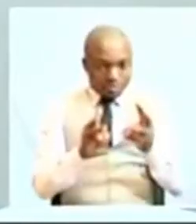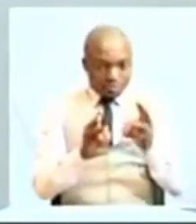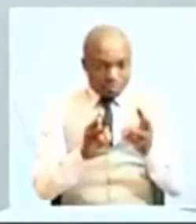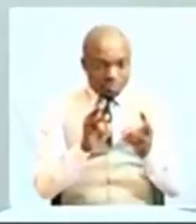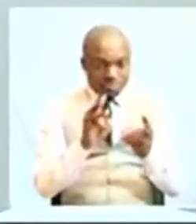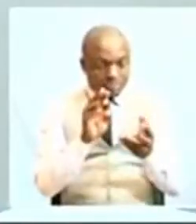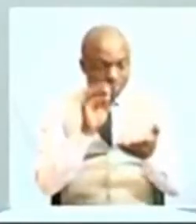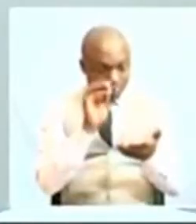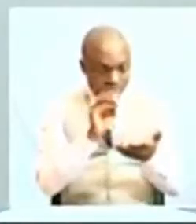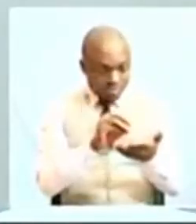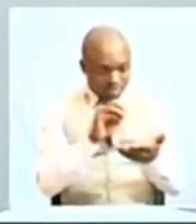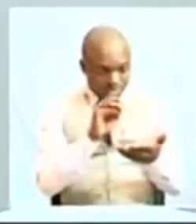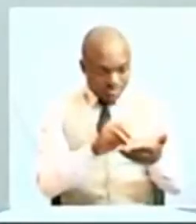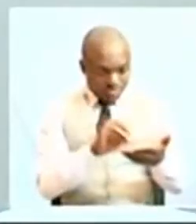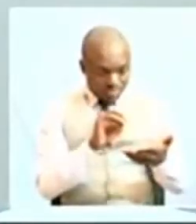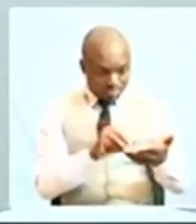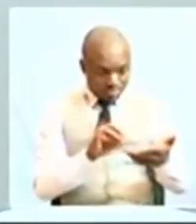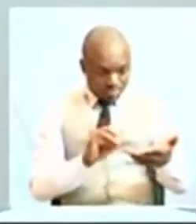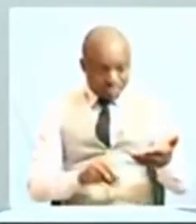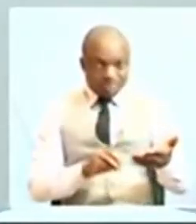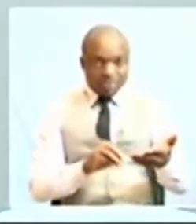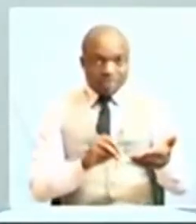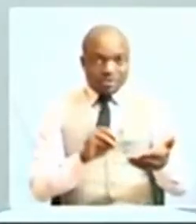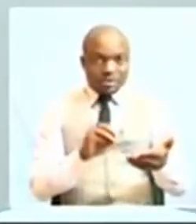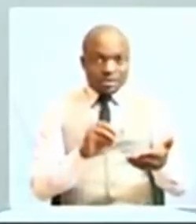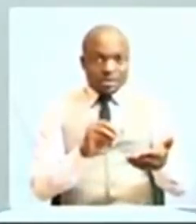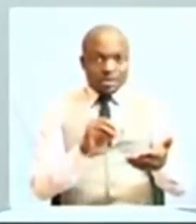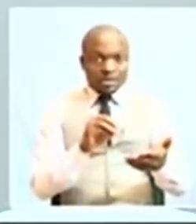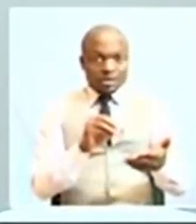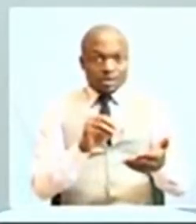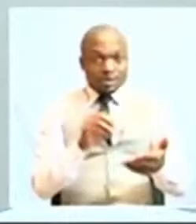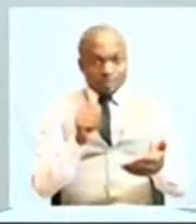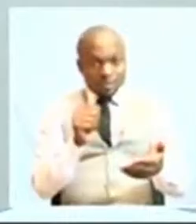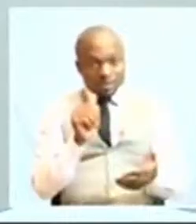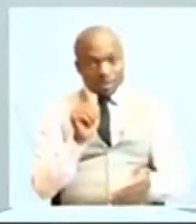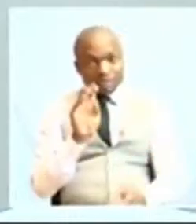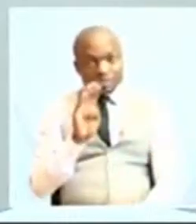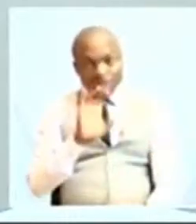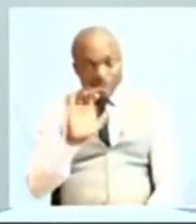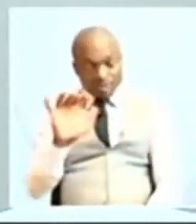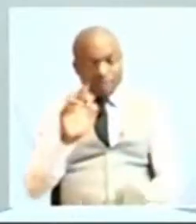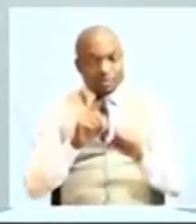my report, they are in letters, but the reference is in numbers.